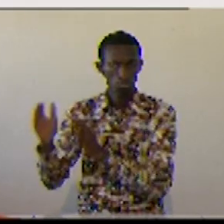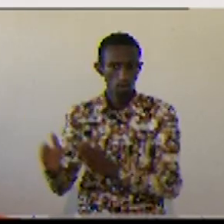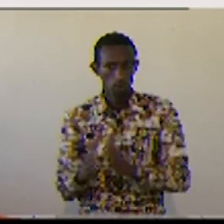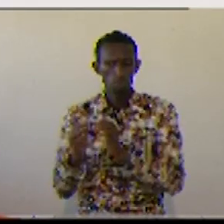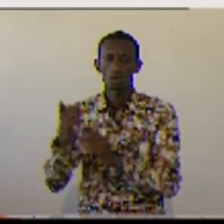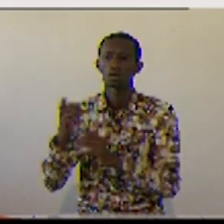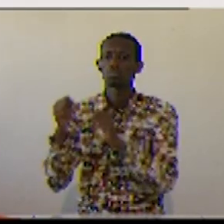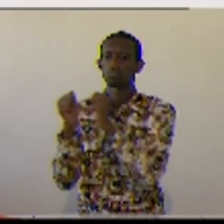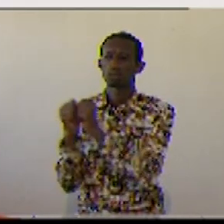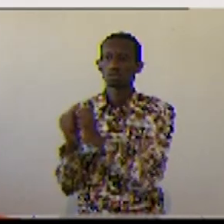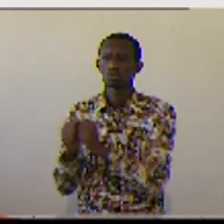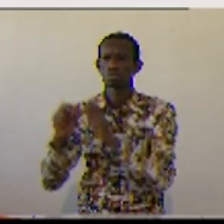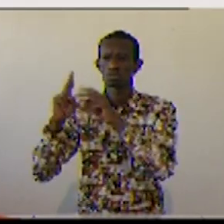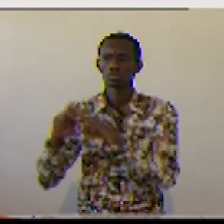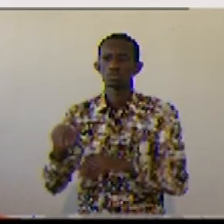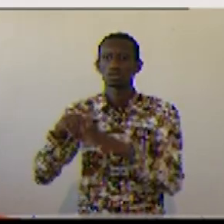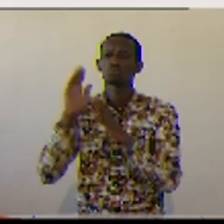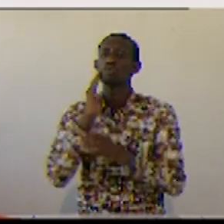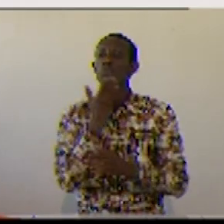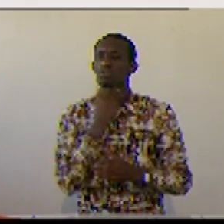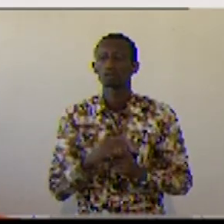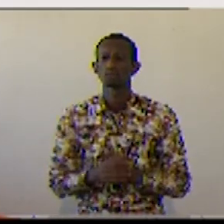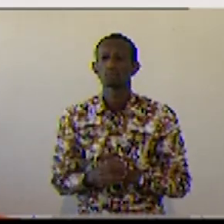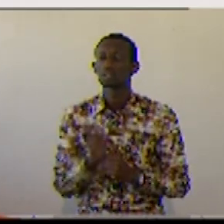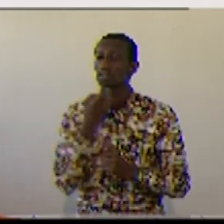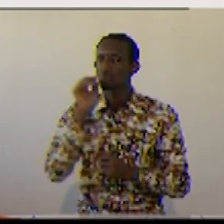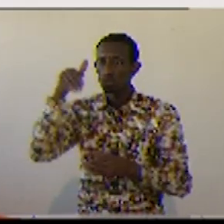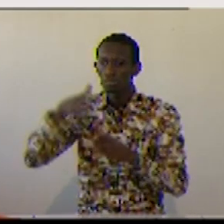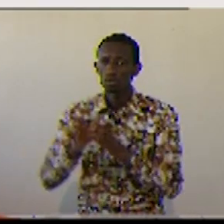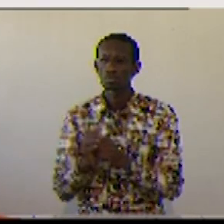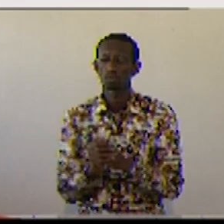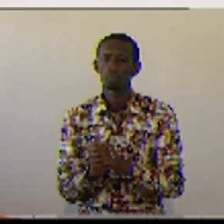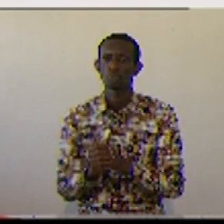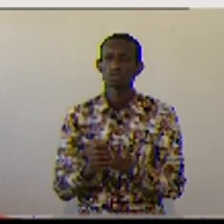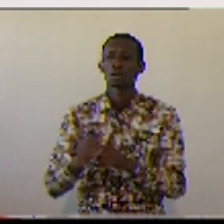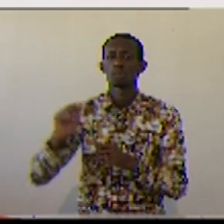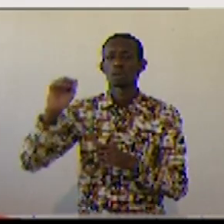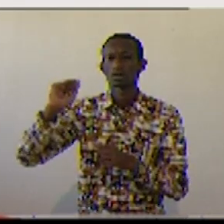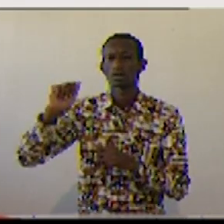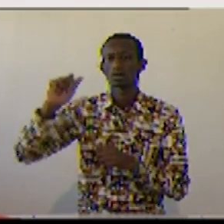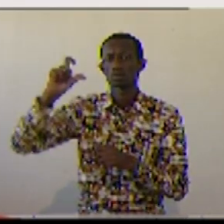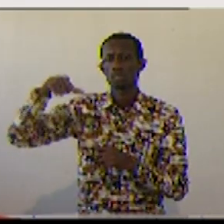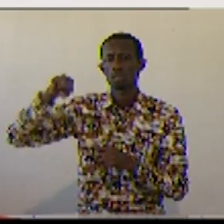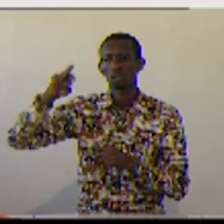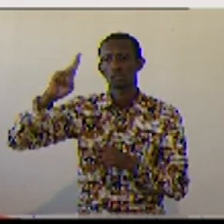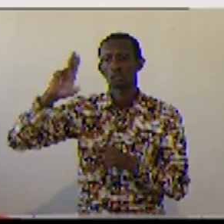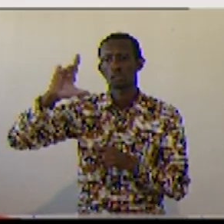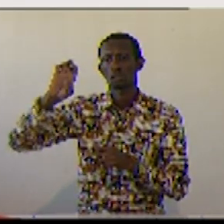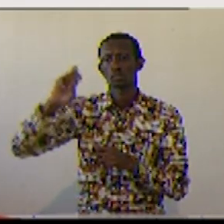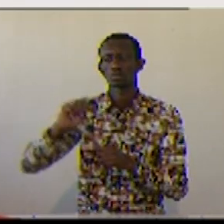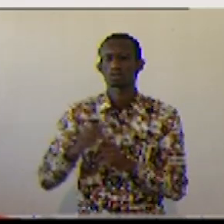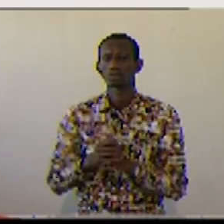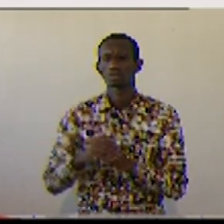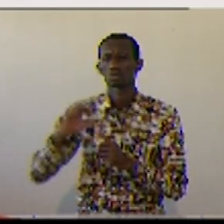in water. So they will be in aqueous form. And water is liquid, and